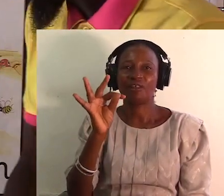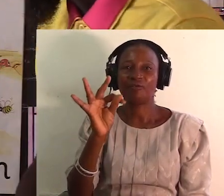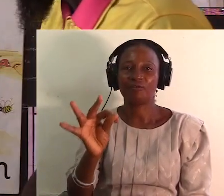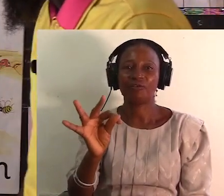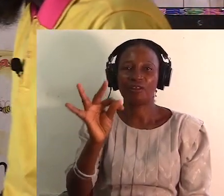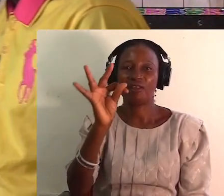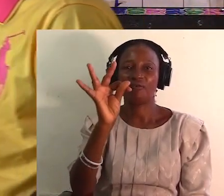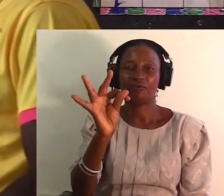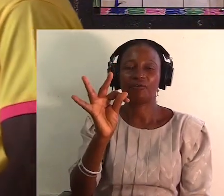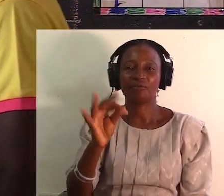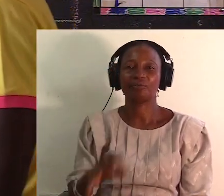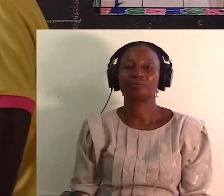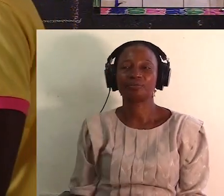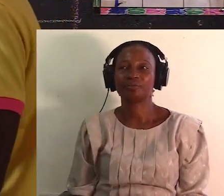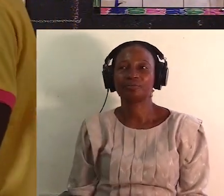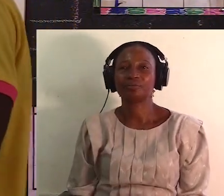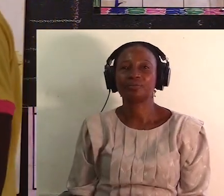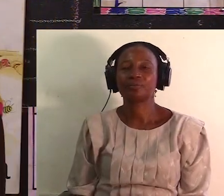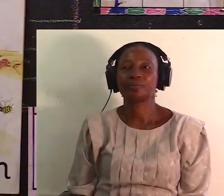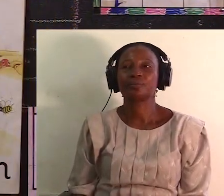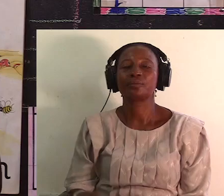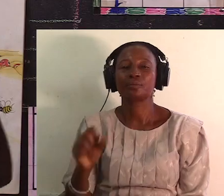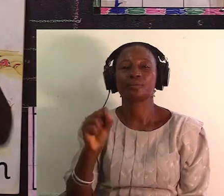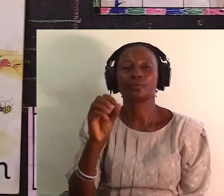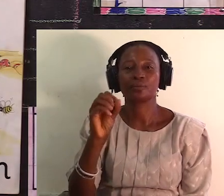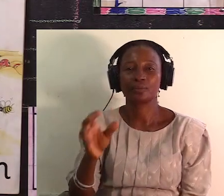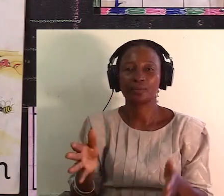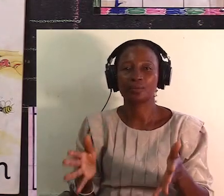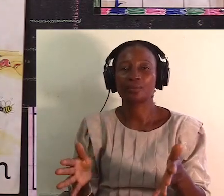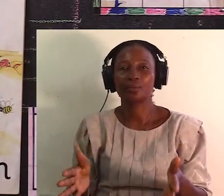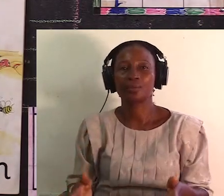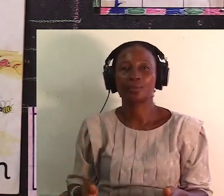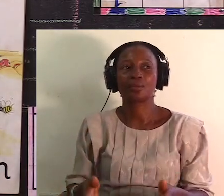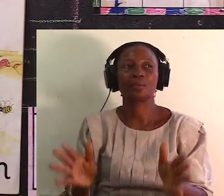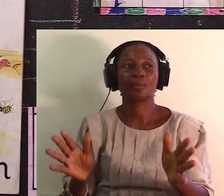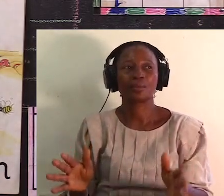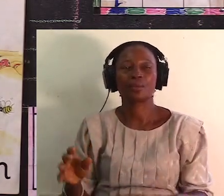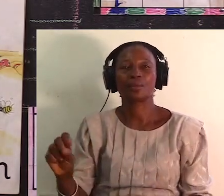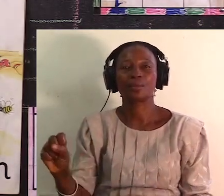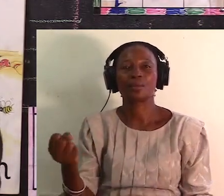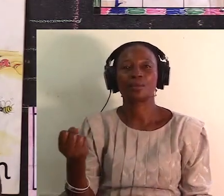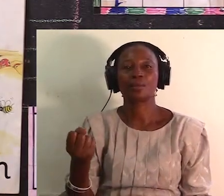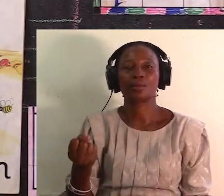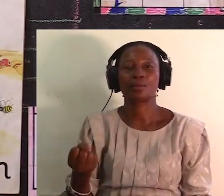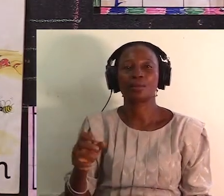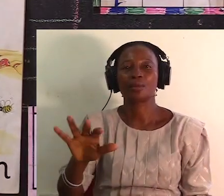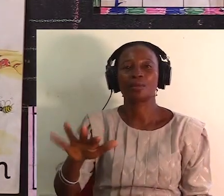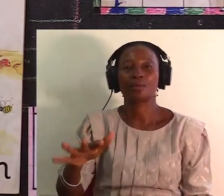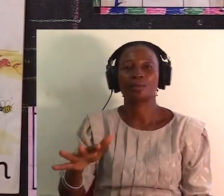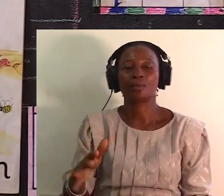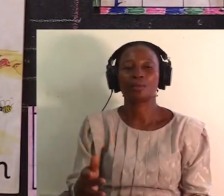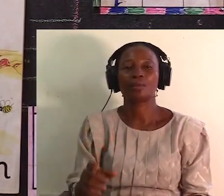fish, right? So now can we also give some